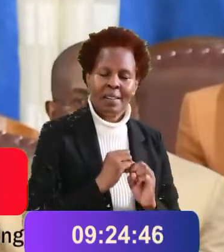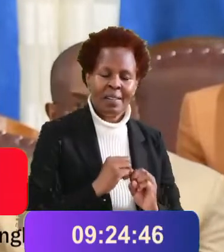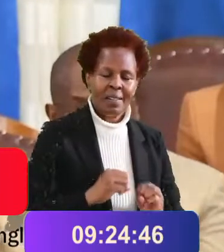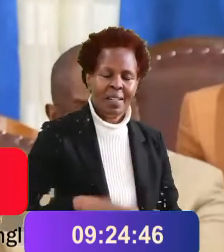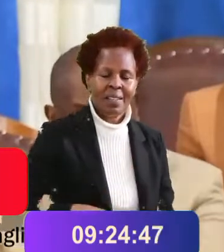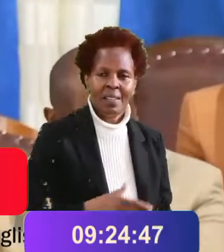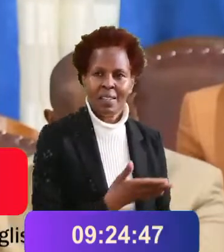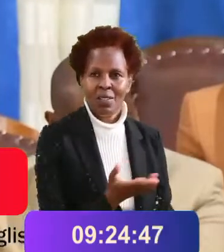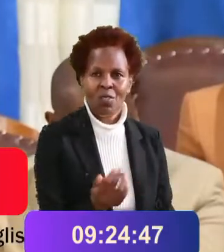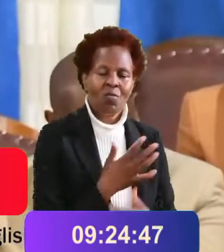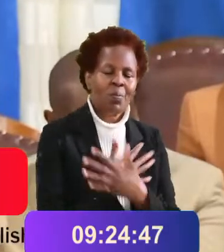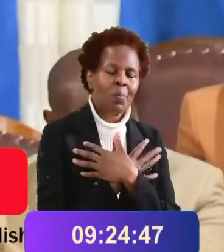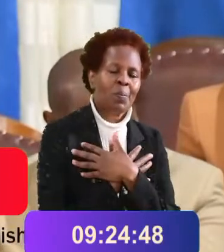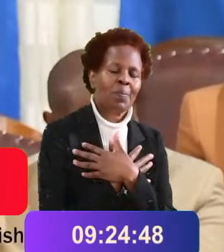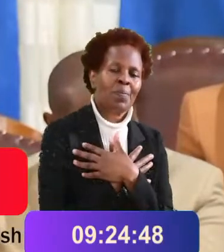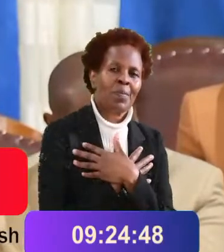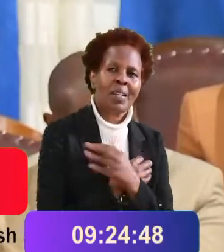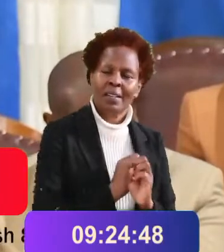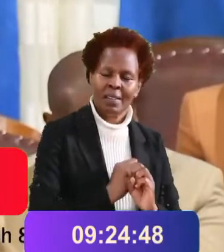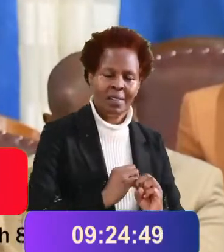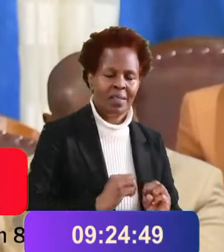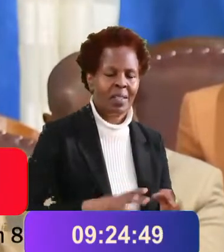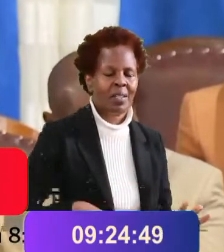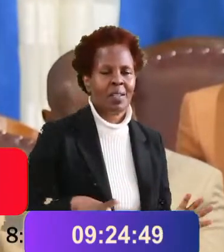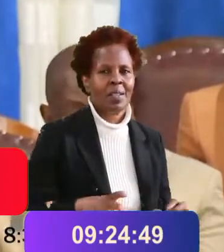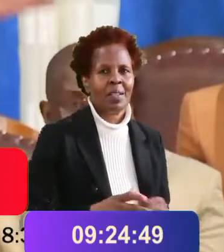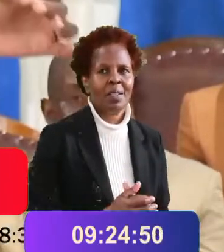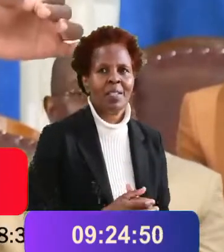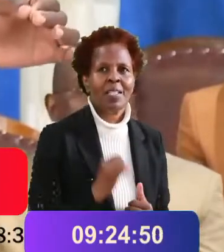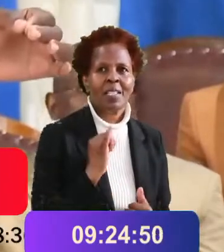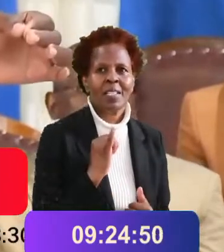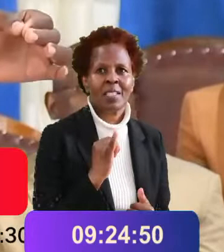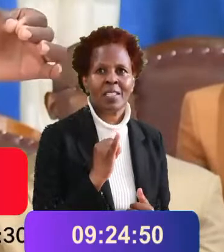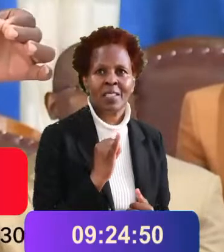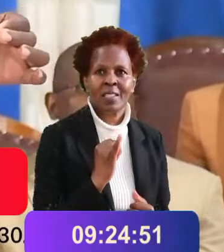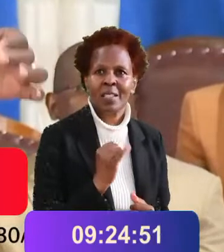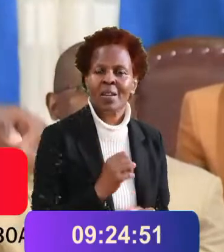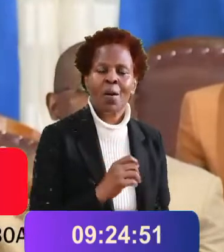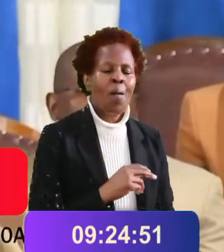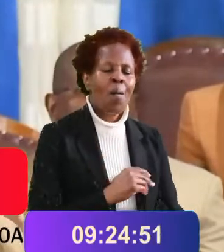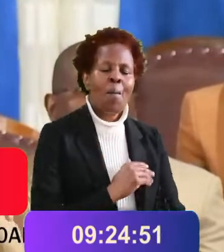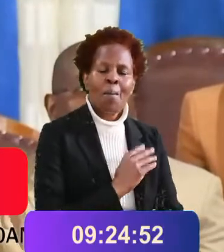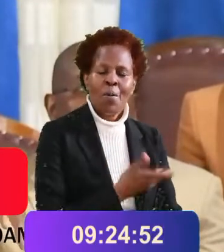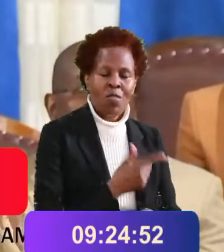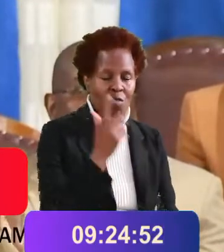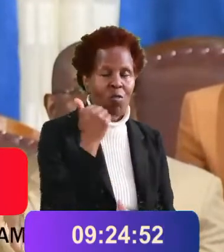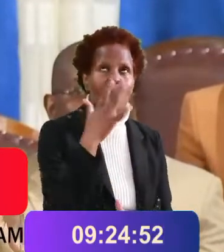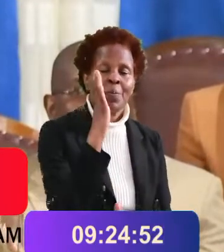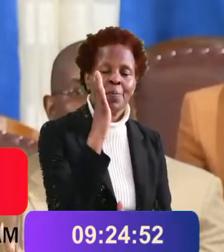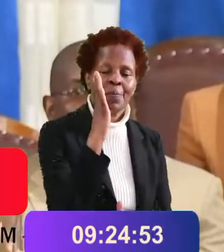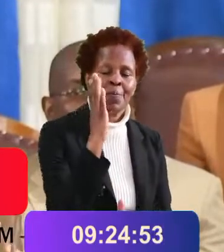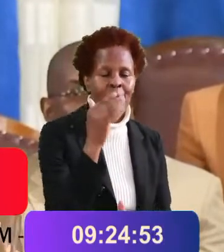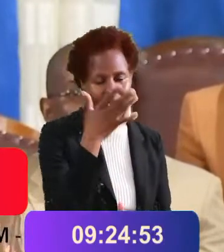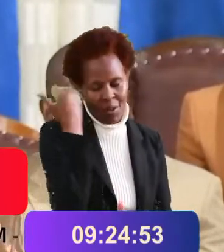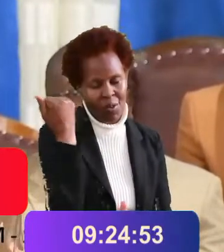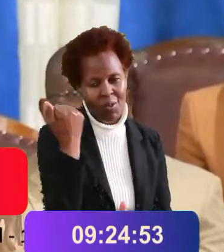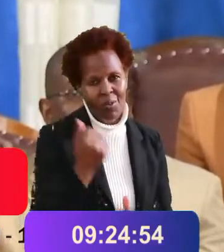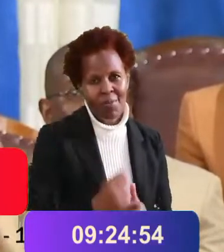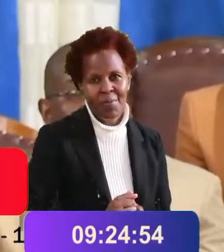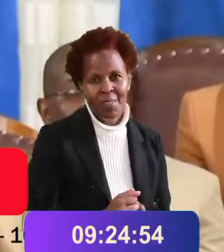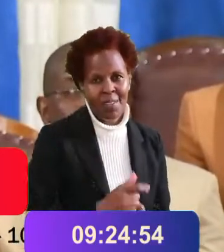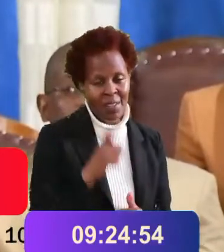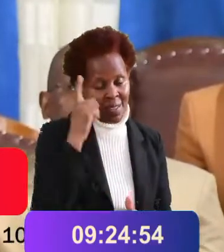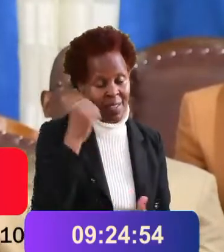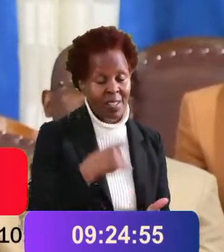sister, my brother, no circumstance is too complex for God. So consider it